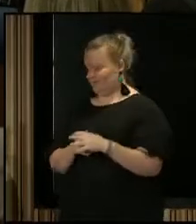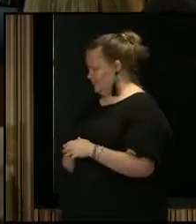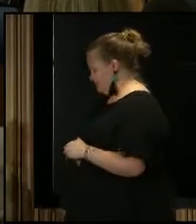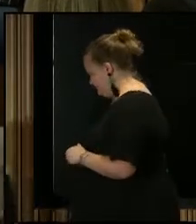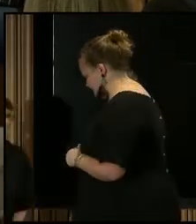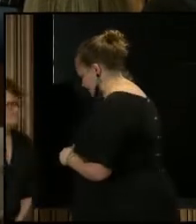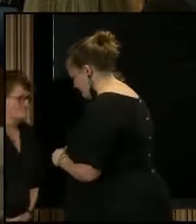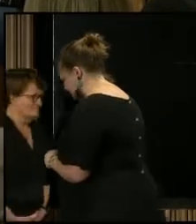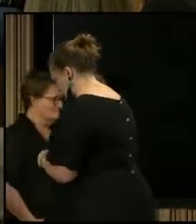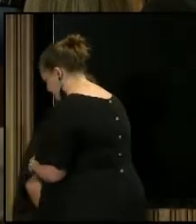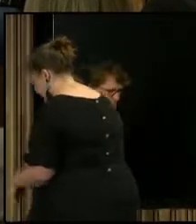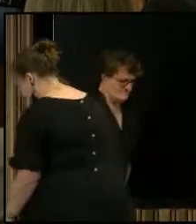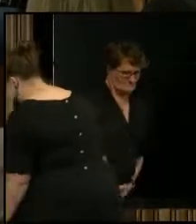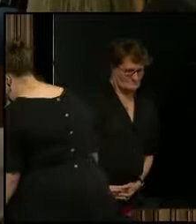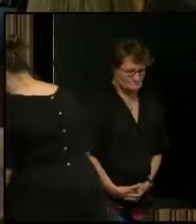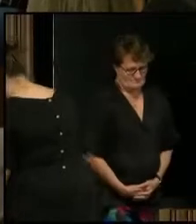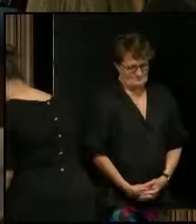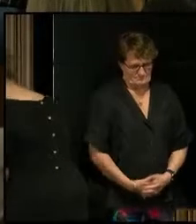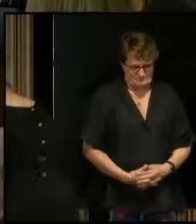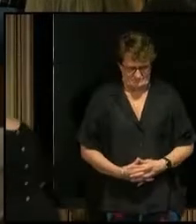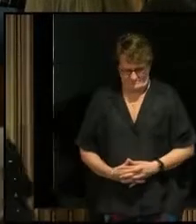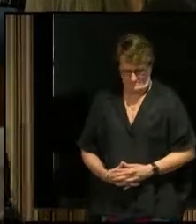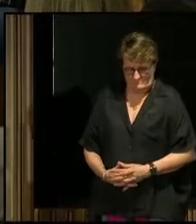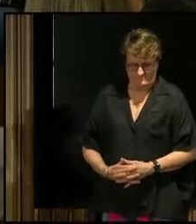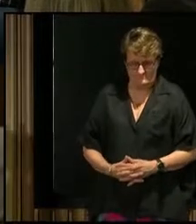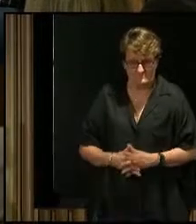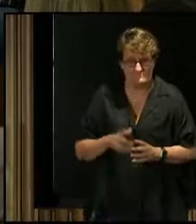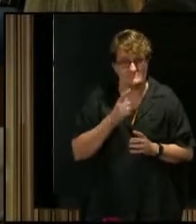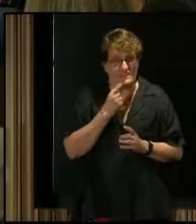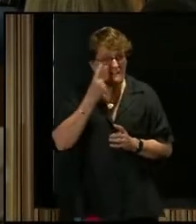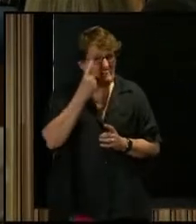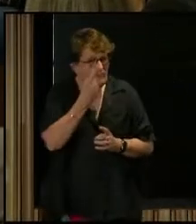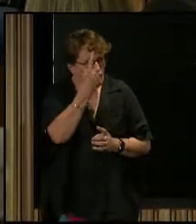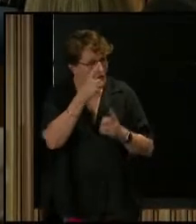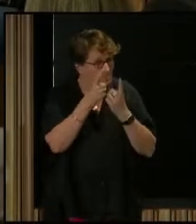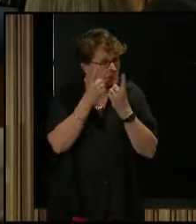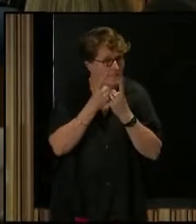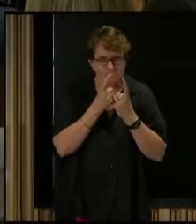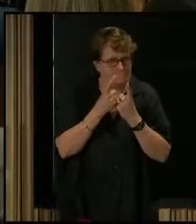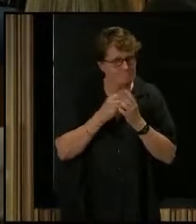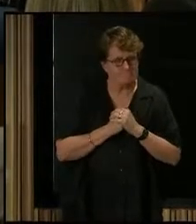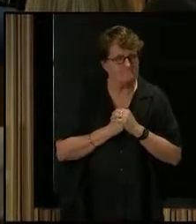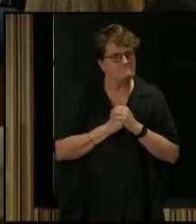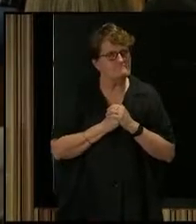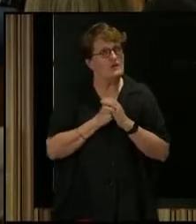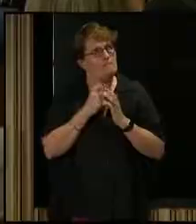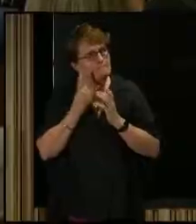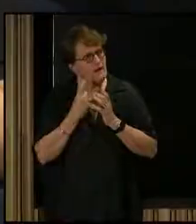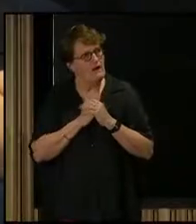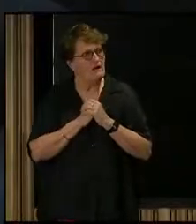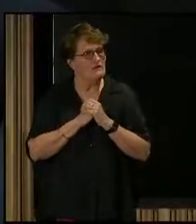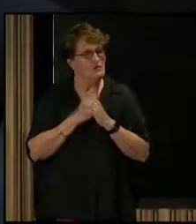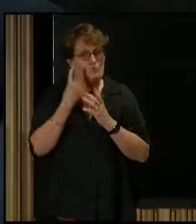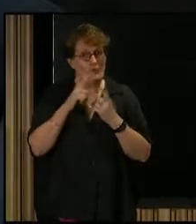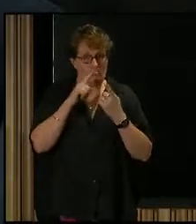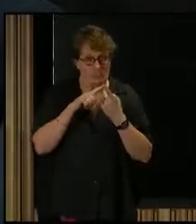pinpoint one thing, but two things spring to mind when I heard you asking that. One is that I didn't know until